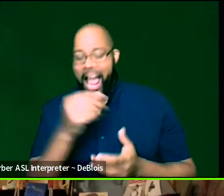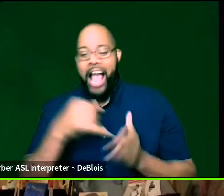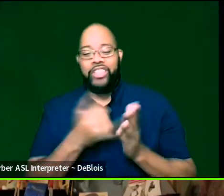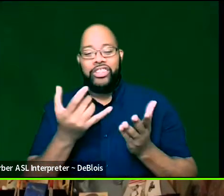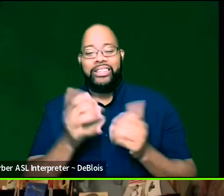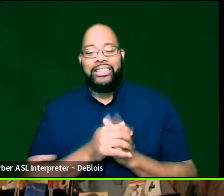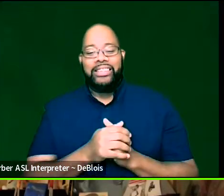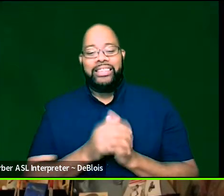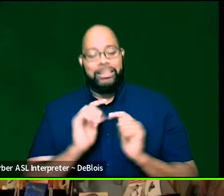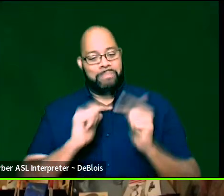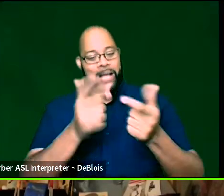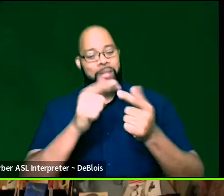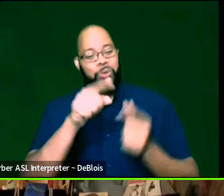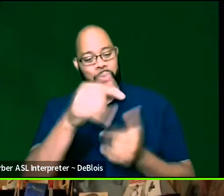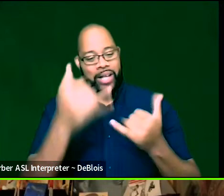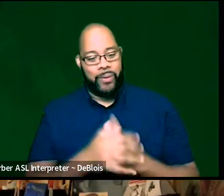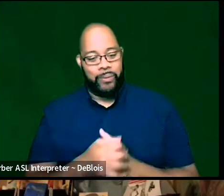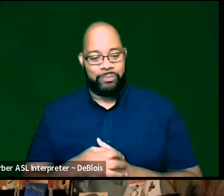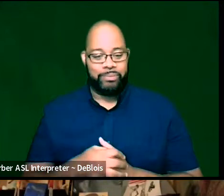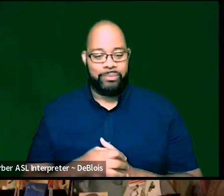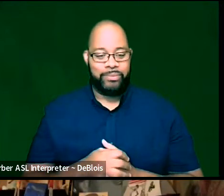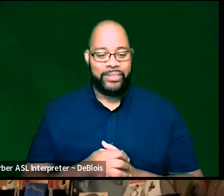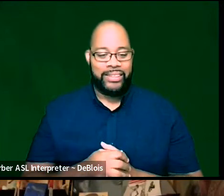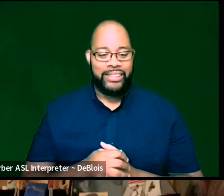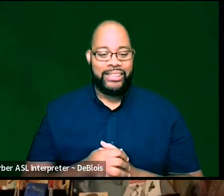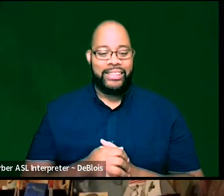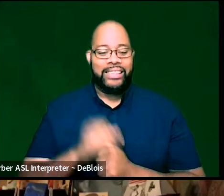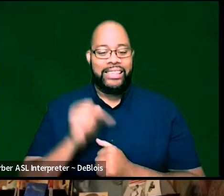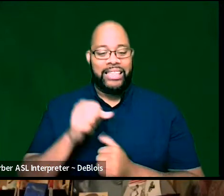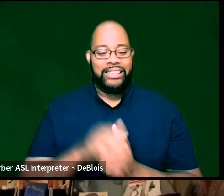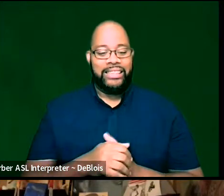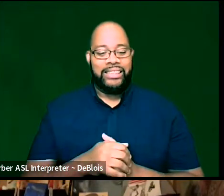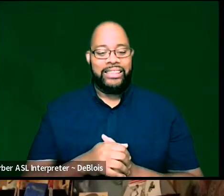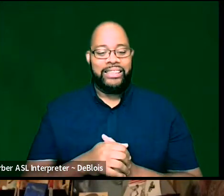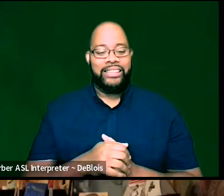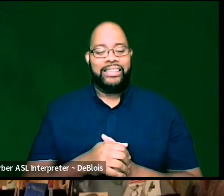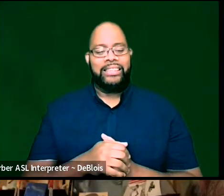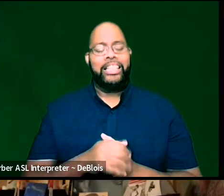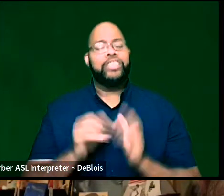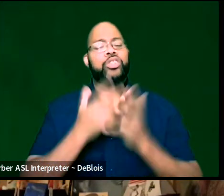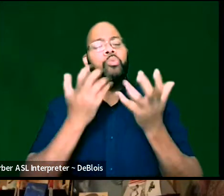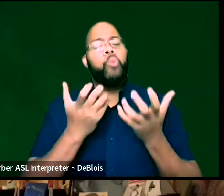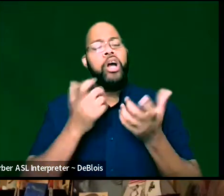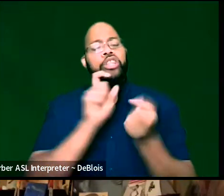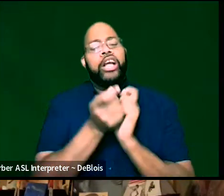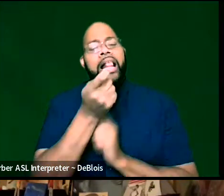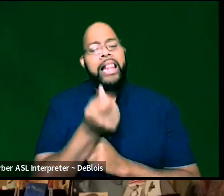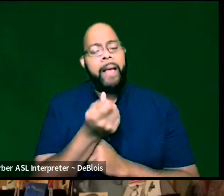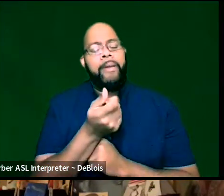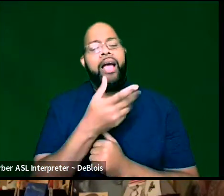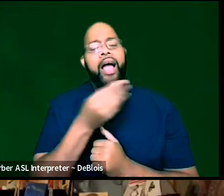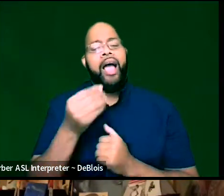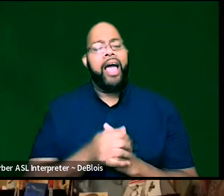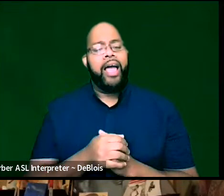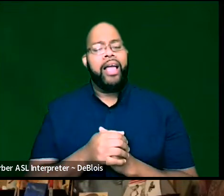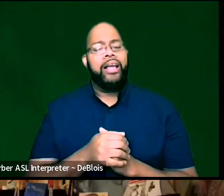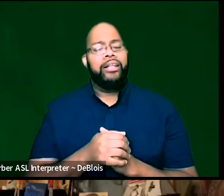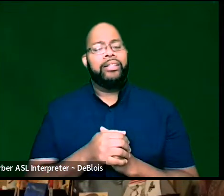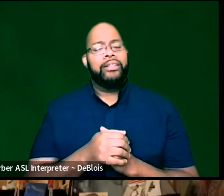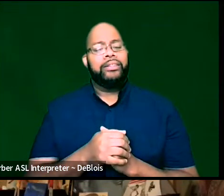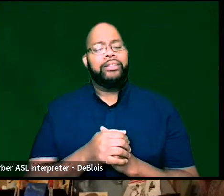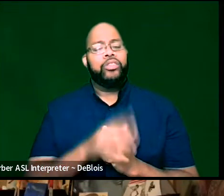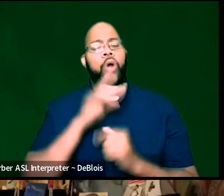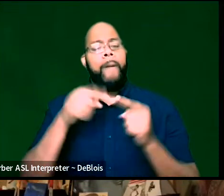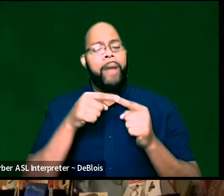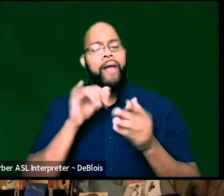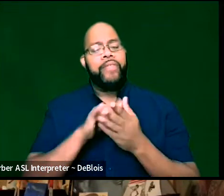knock the ball back to you. Yes, yes. I just want to change a little bit and just talk about